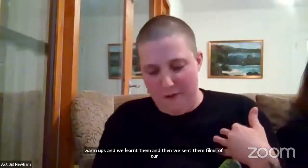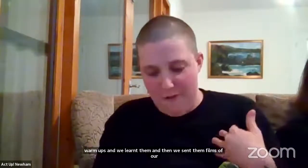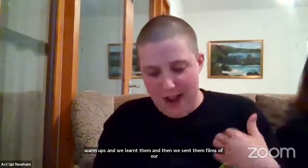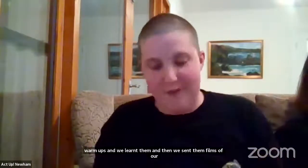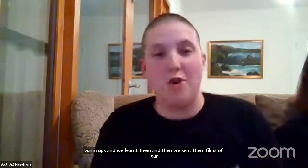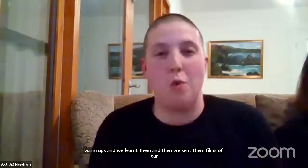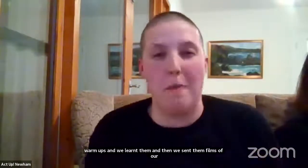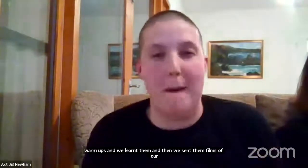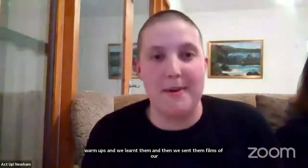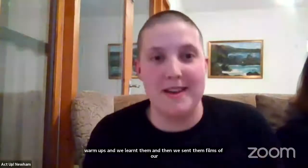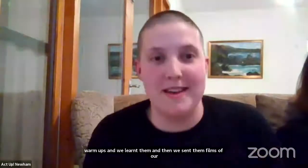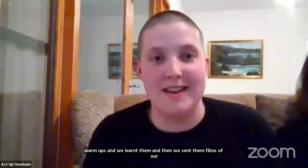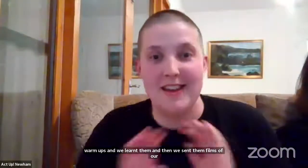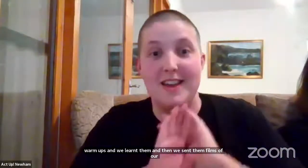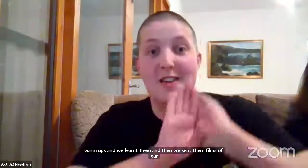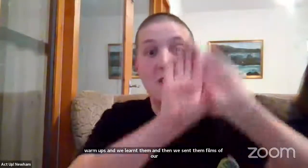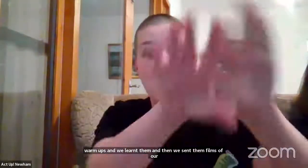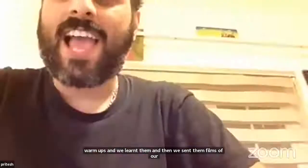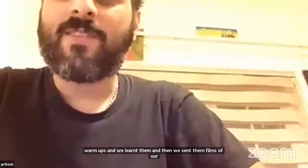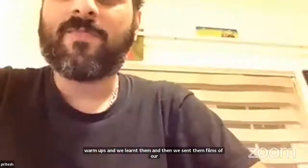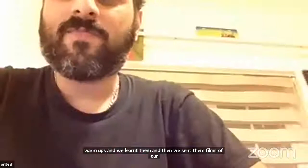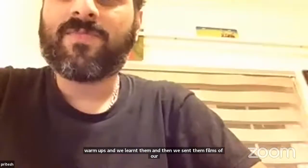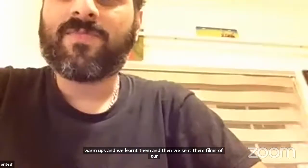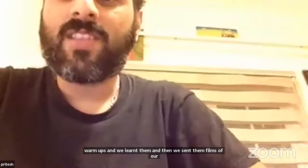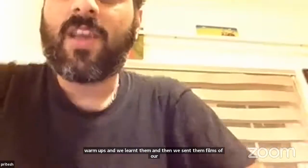was your favorite warm-up?